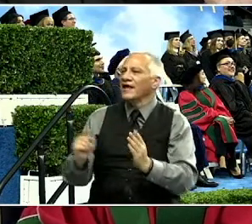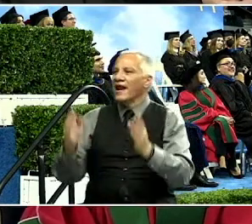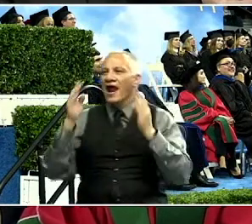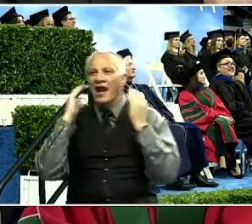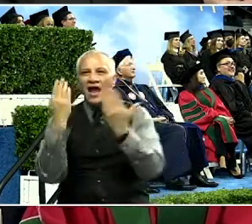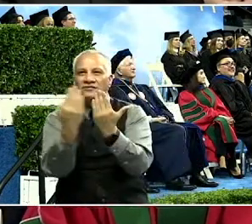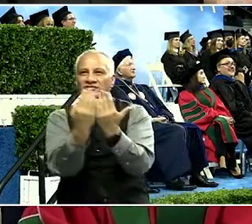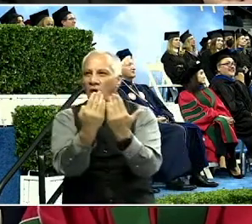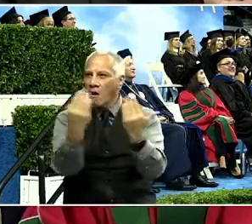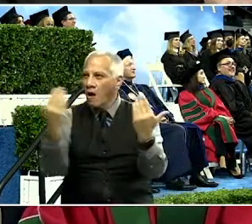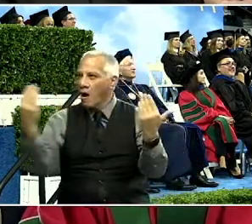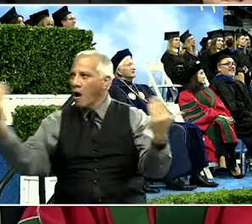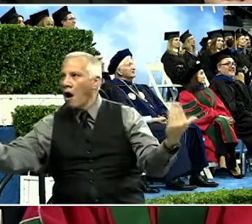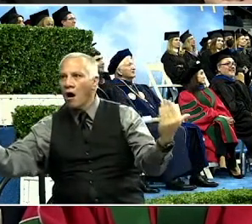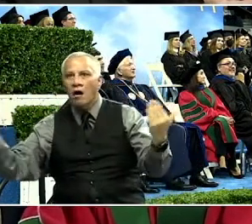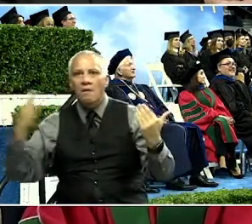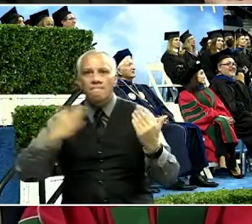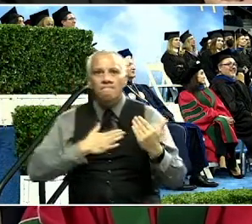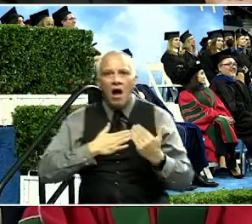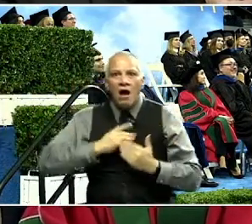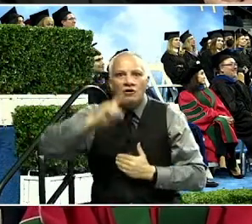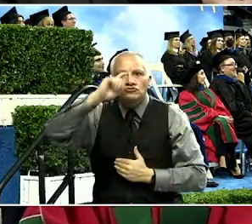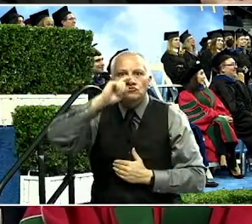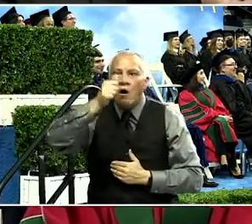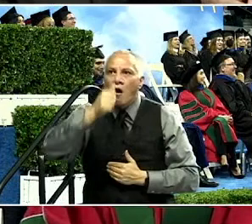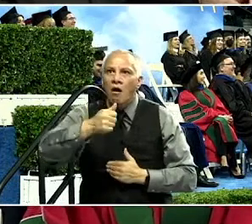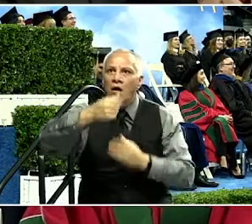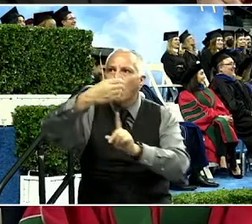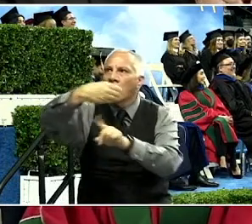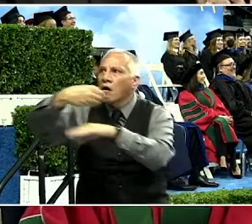wall-to-wall Jimmy Woo action figures on clearance sale.